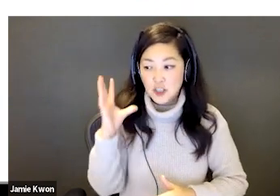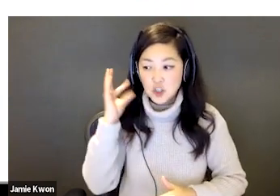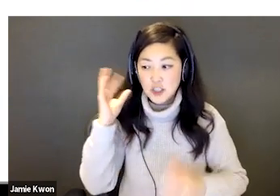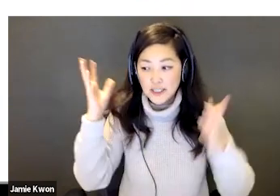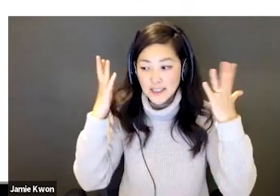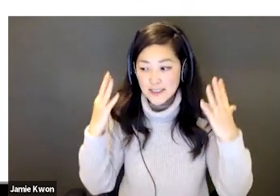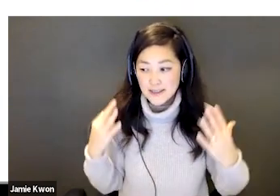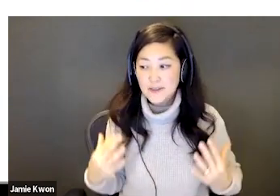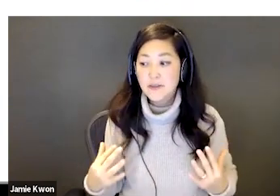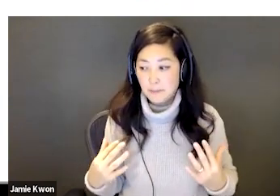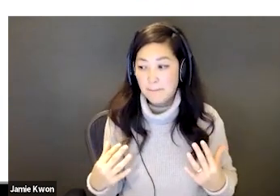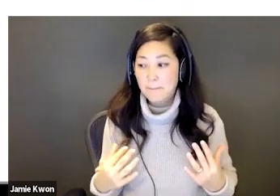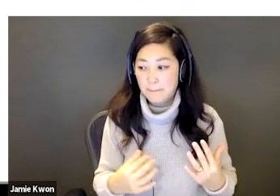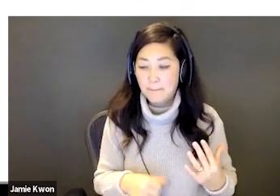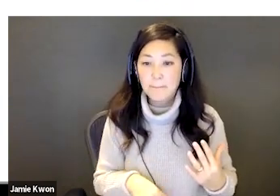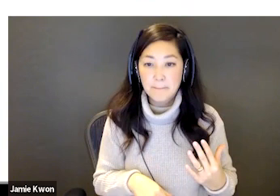very long,